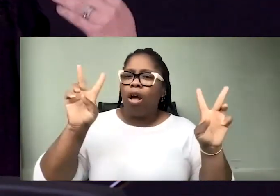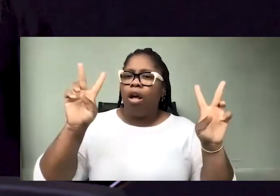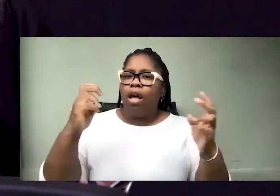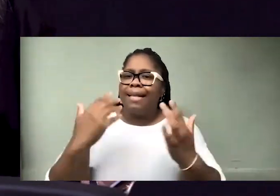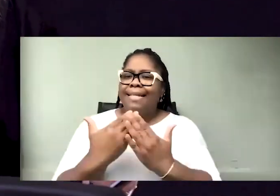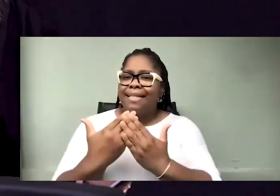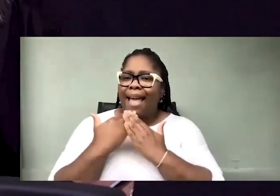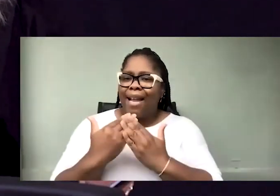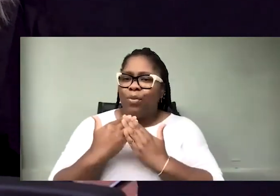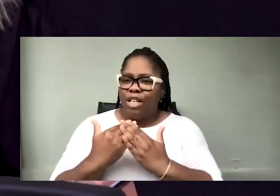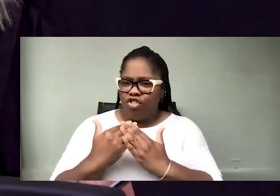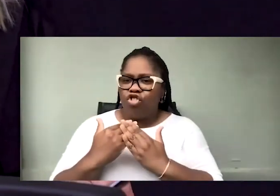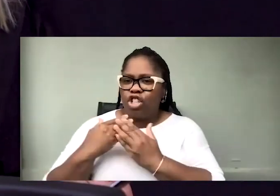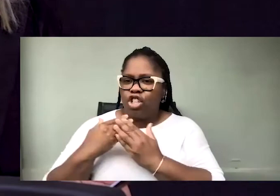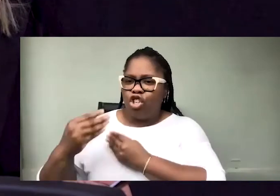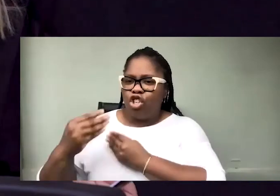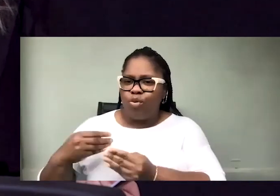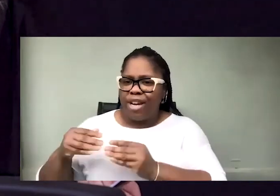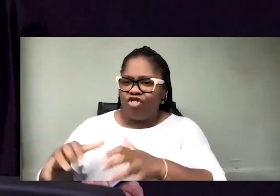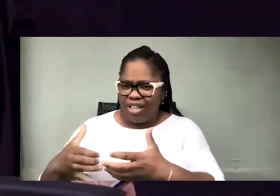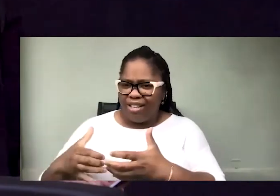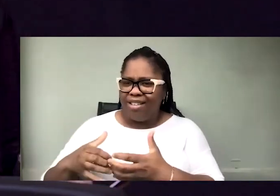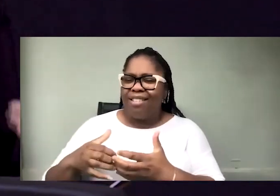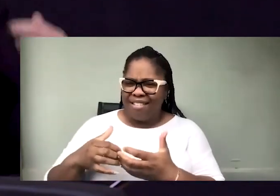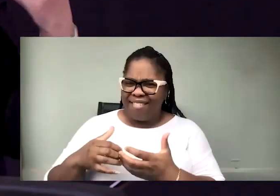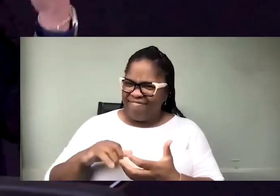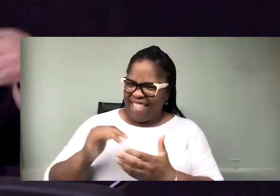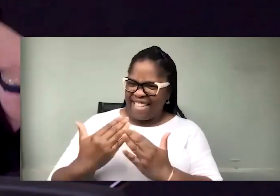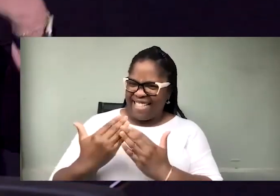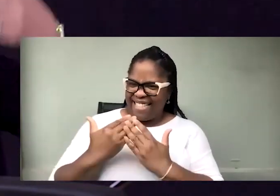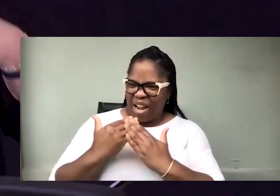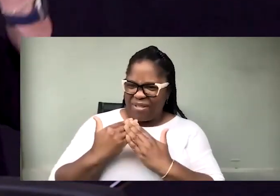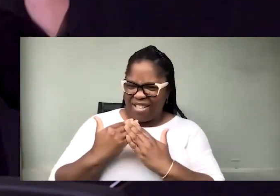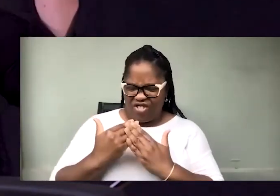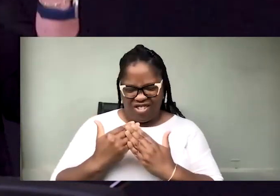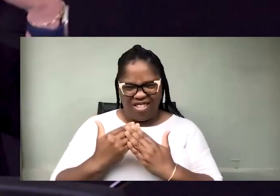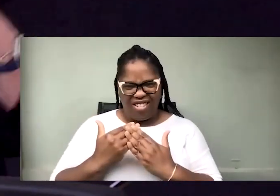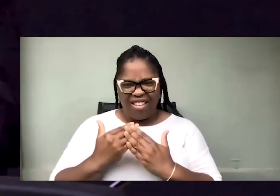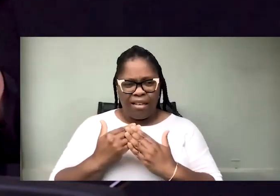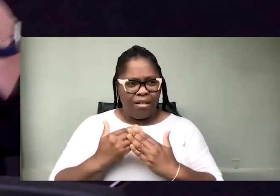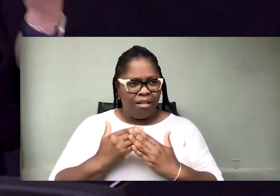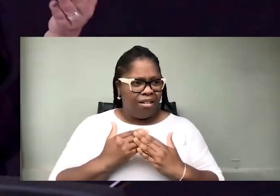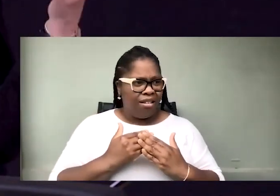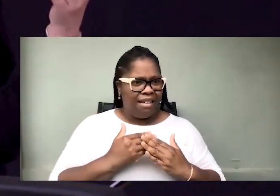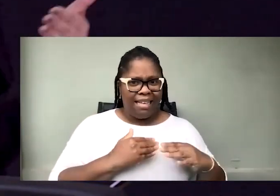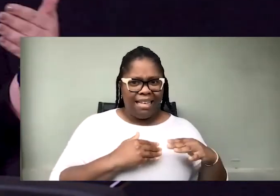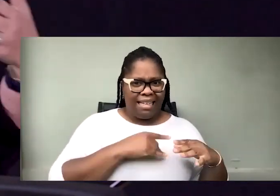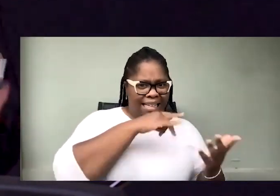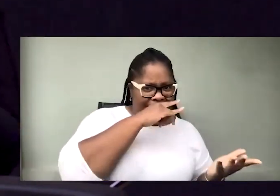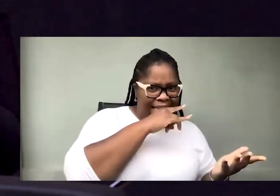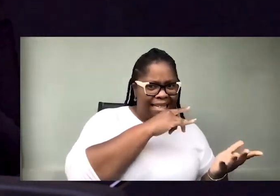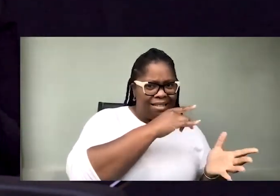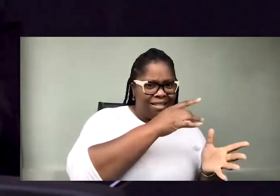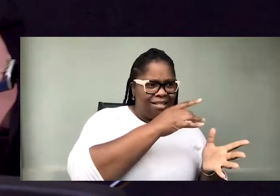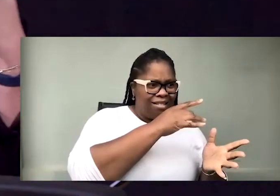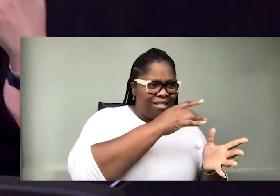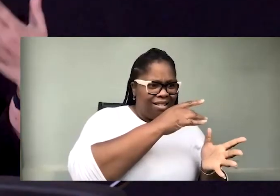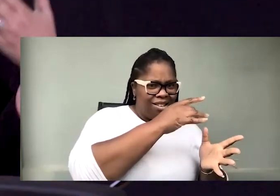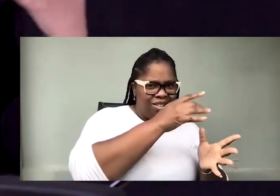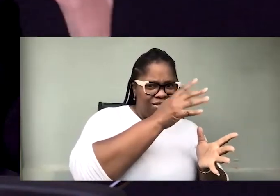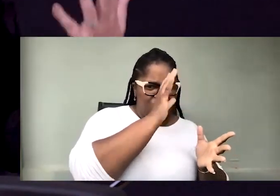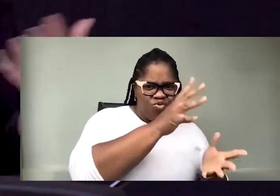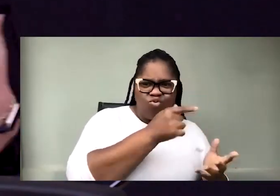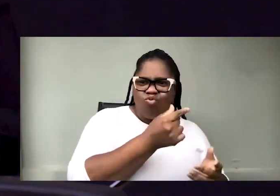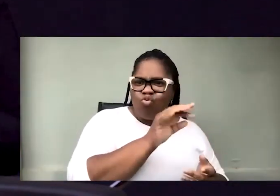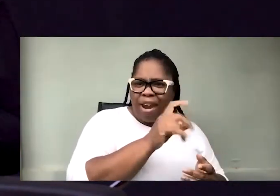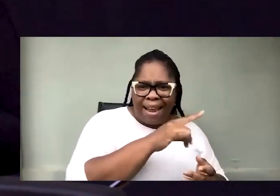we see so prevalent here today, is that, you know, kids, grandkids are caring for their parents, but me as a